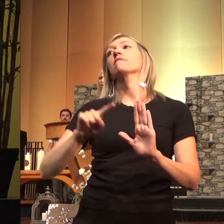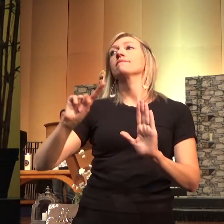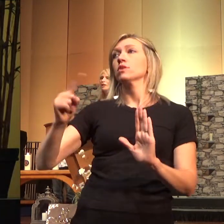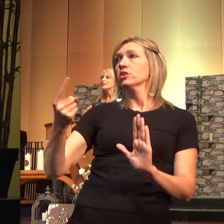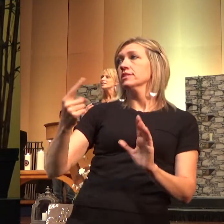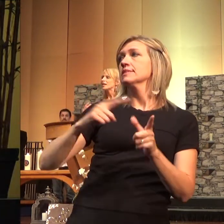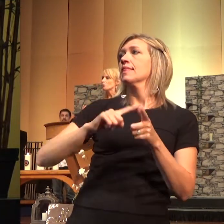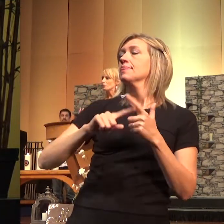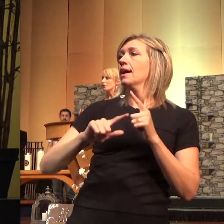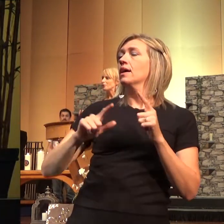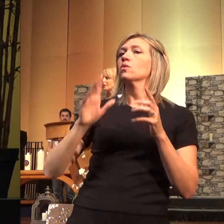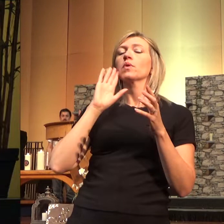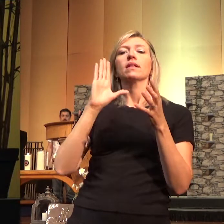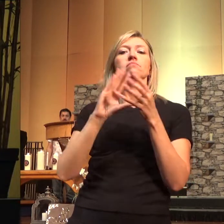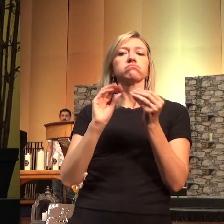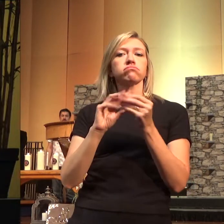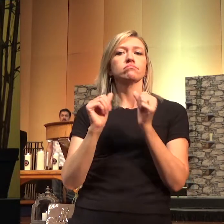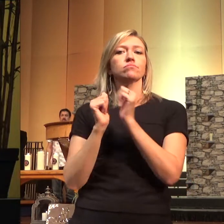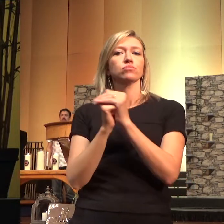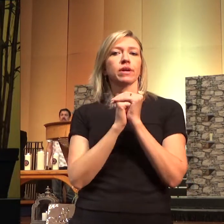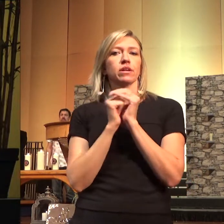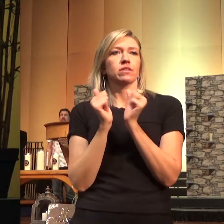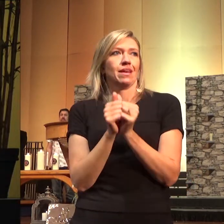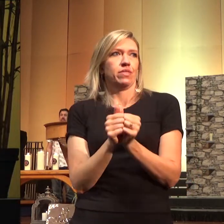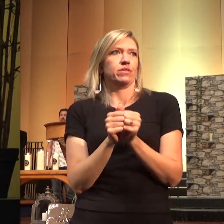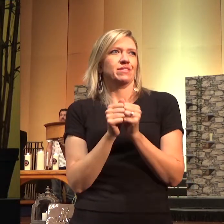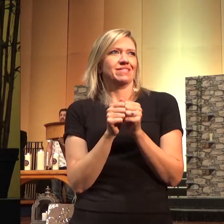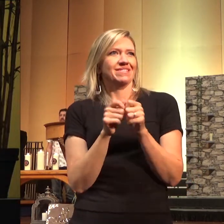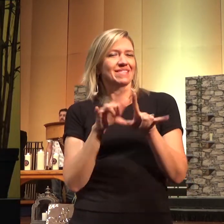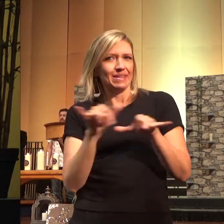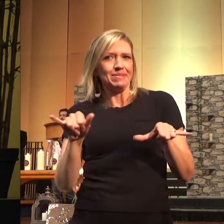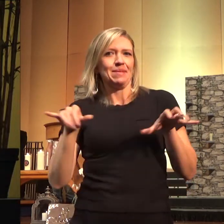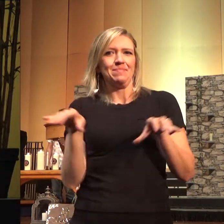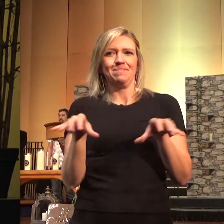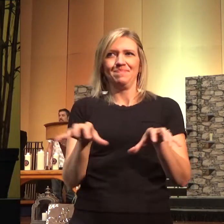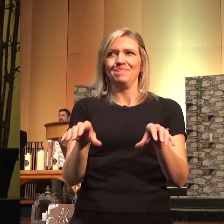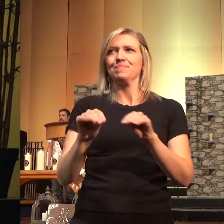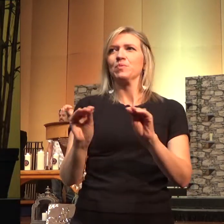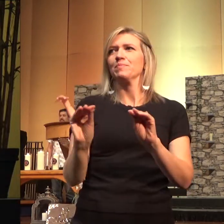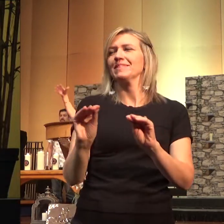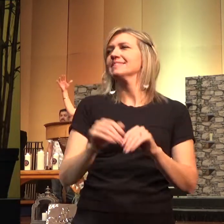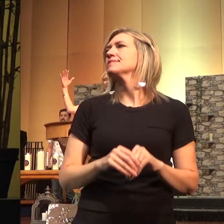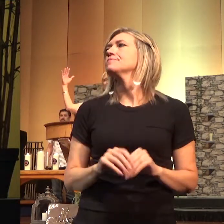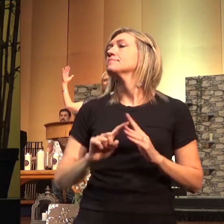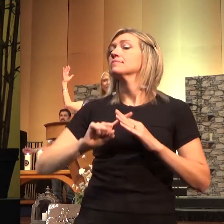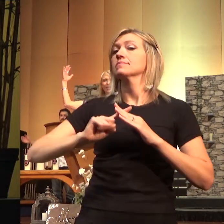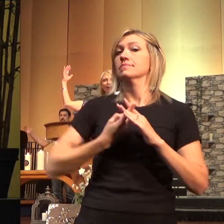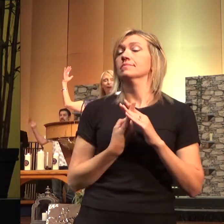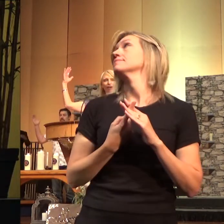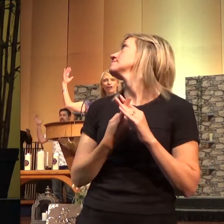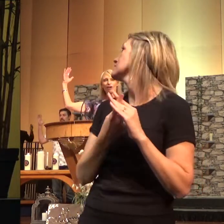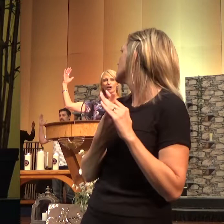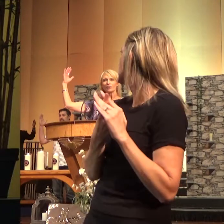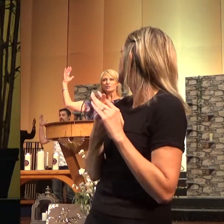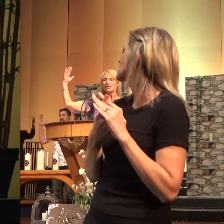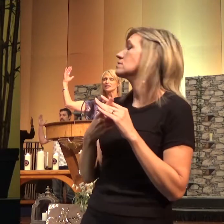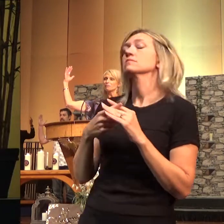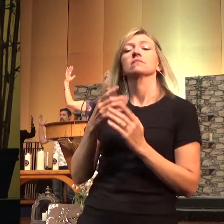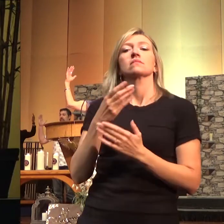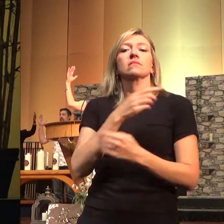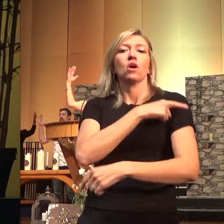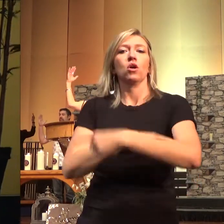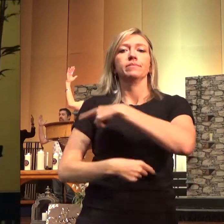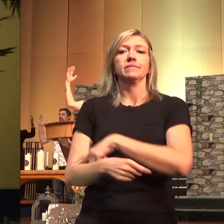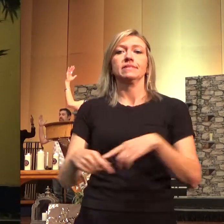first, and then we will all say the prayer together, doing the movements together. And so we begin by raising